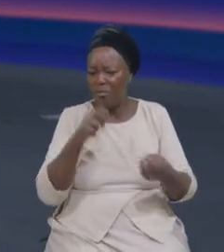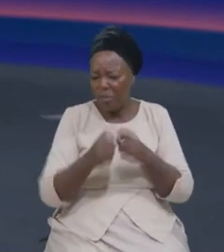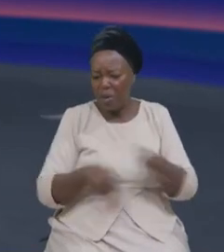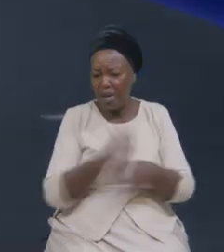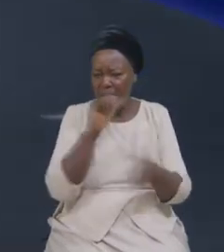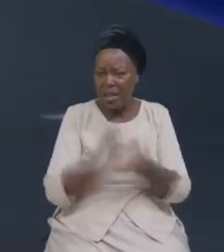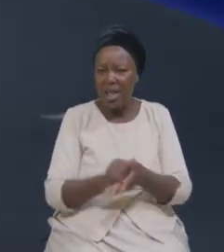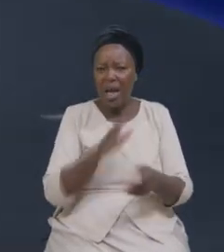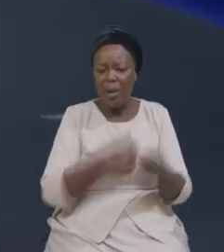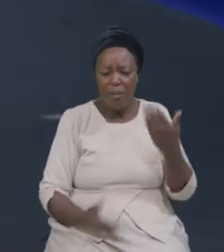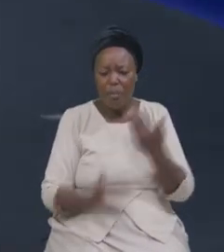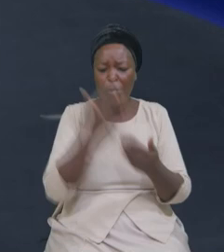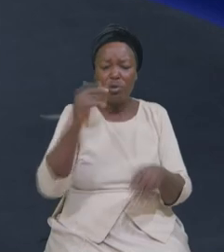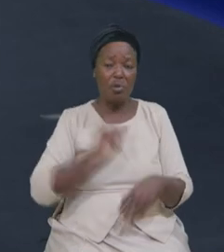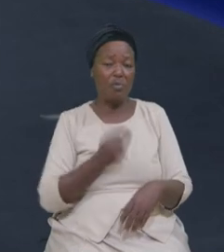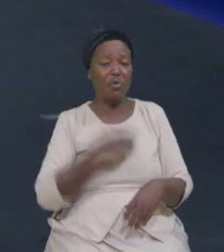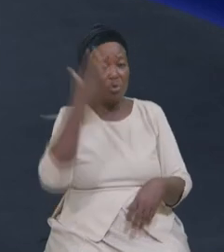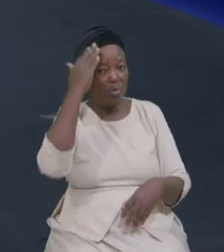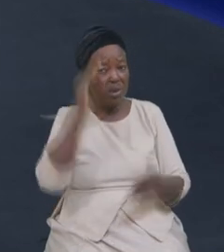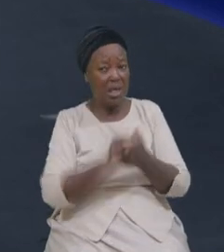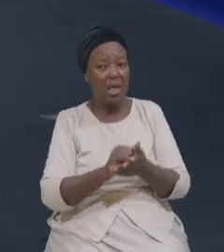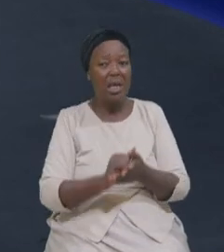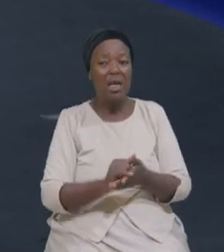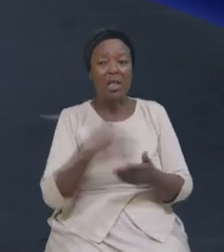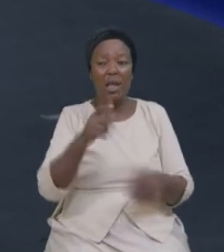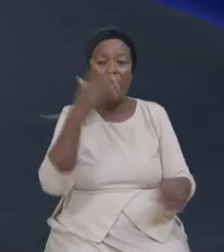know, that the praise of God, the